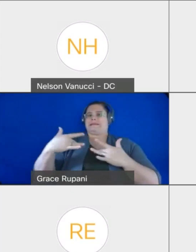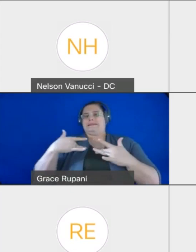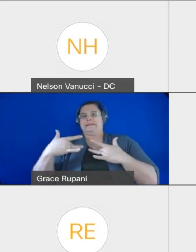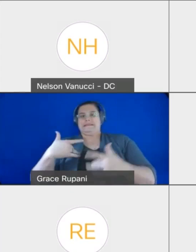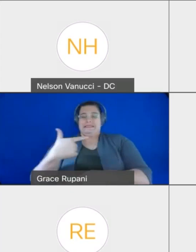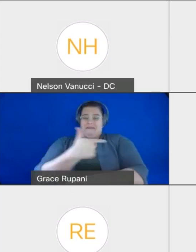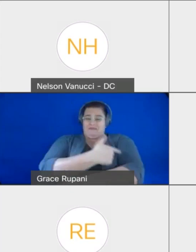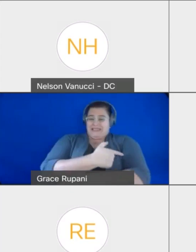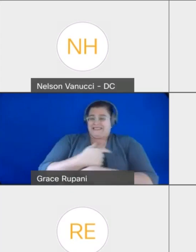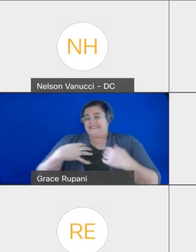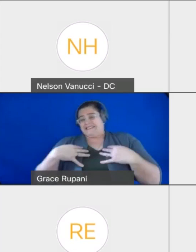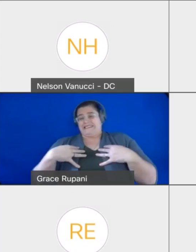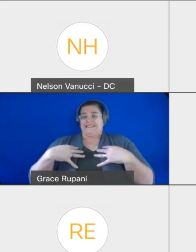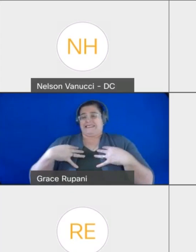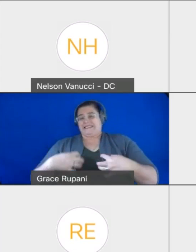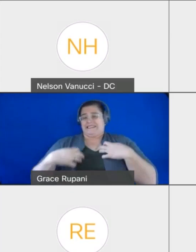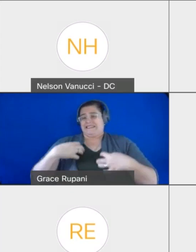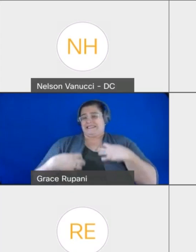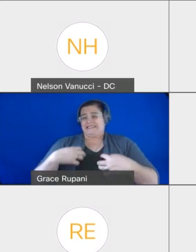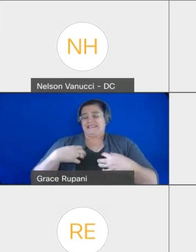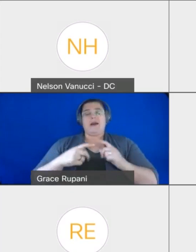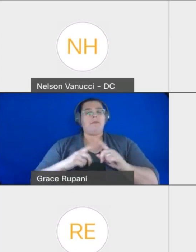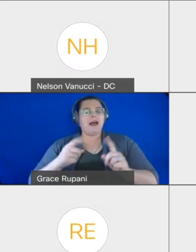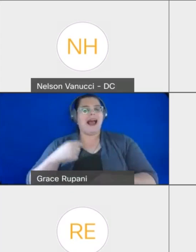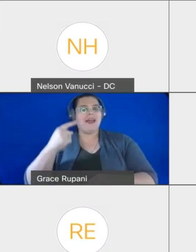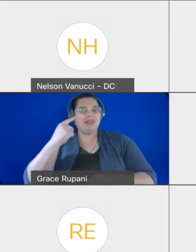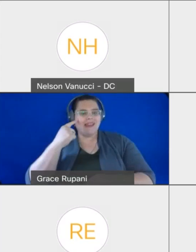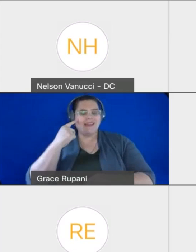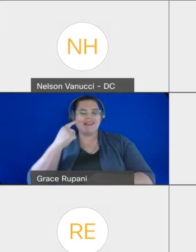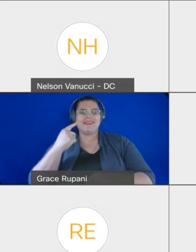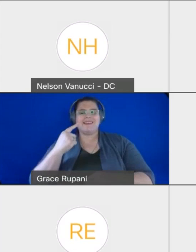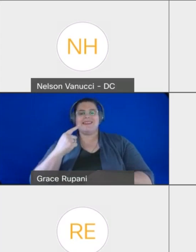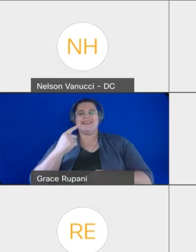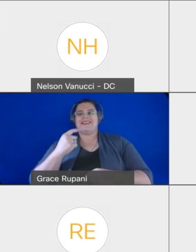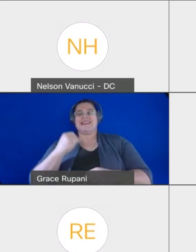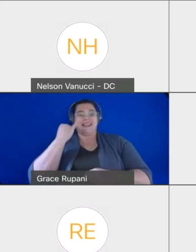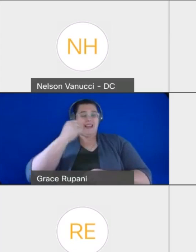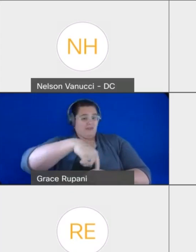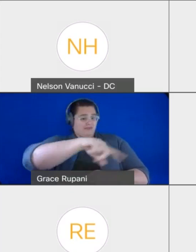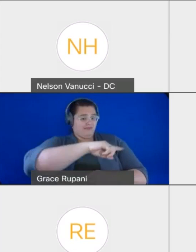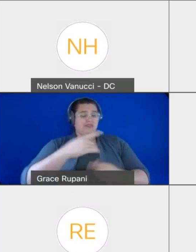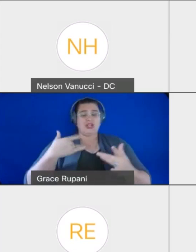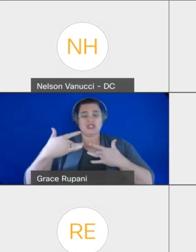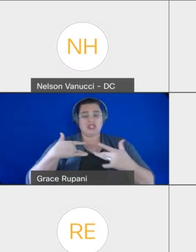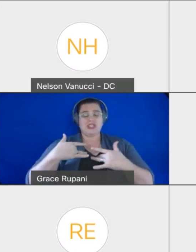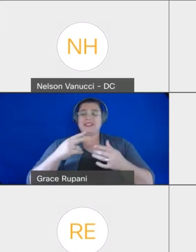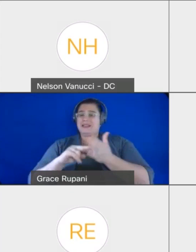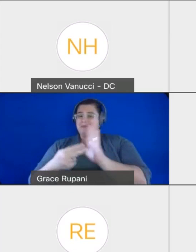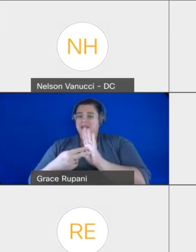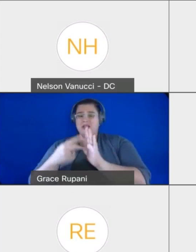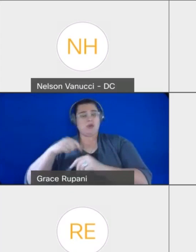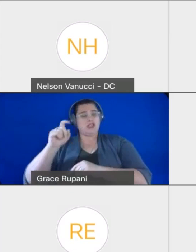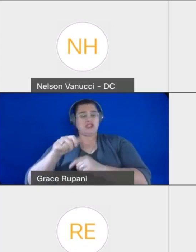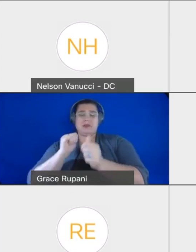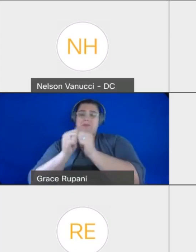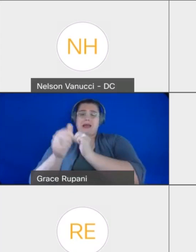don't think that the way to deal with those concerns that people may have about a vaccine is by mandating it, but